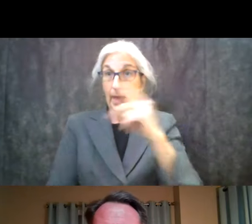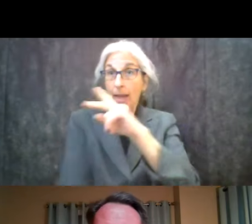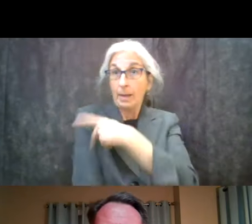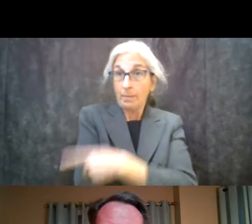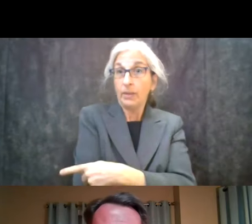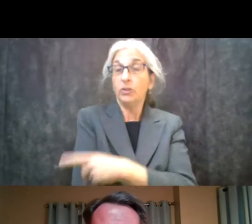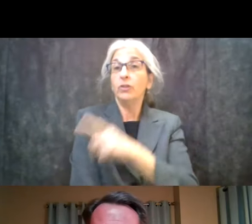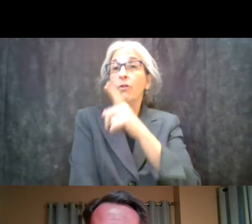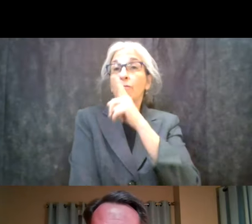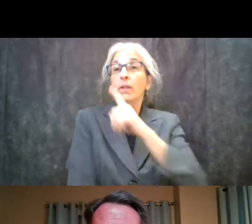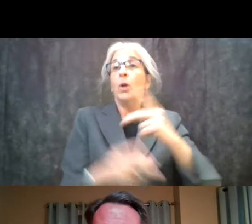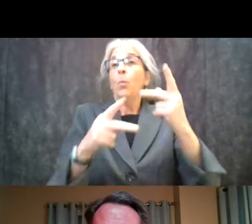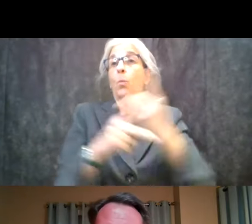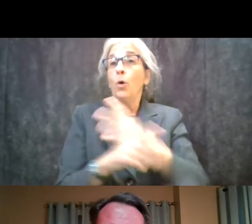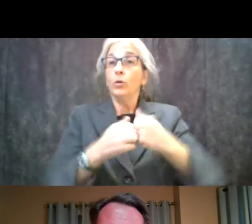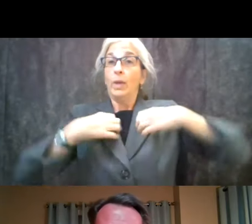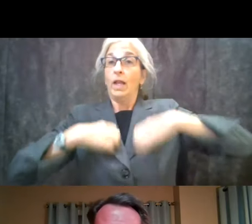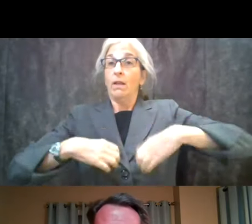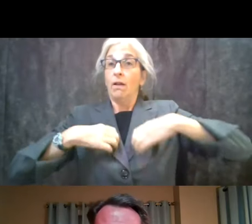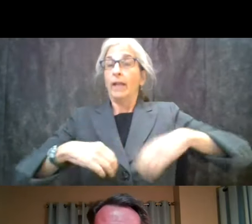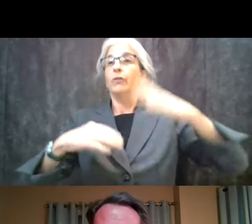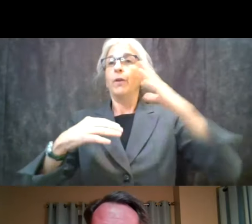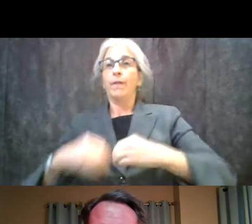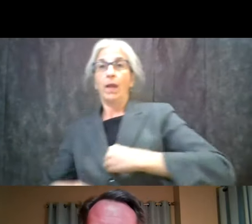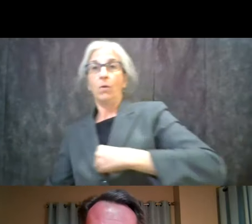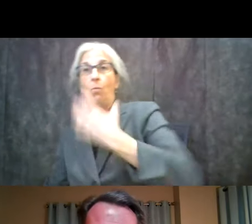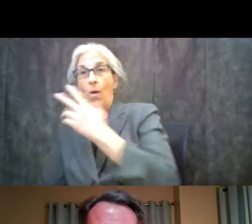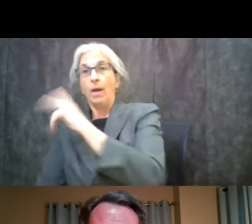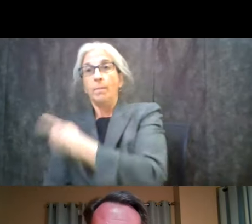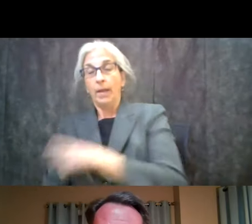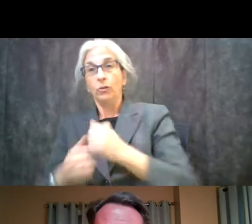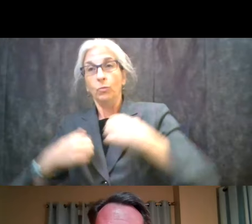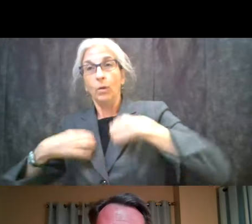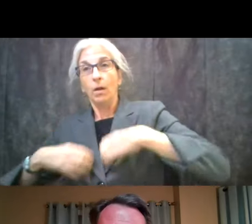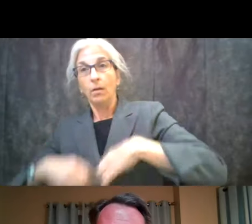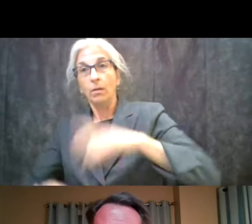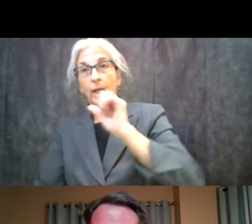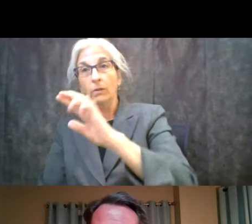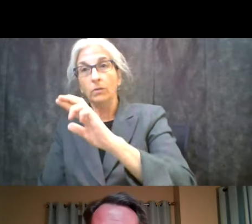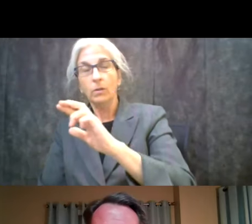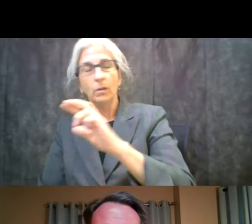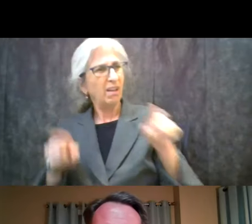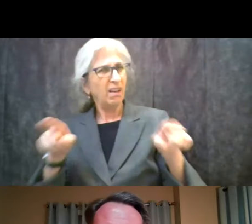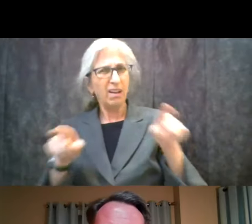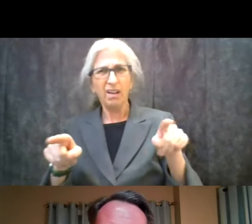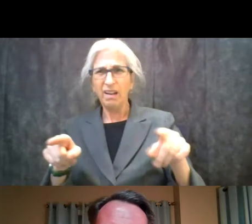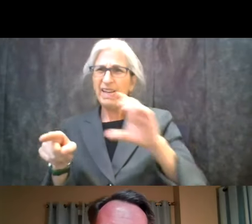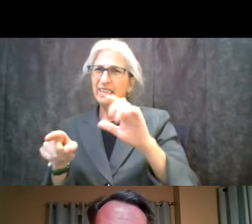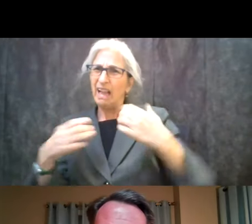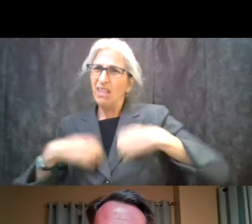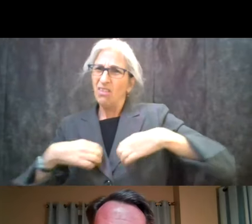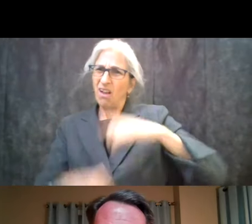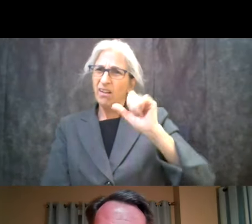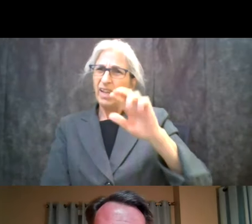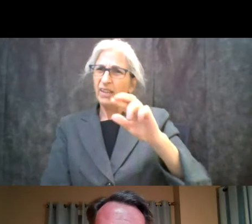cancer than white patients with lung cancer? You know, it's lung cancer. We ought to be able to have every patient in the United States get similar benefits, similar treatment, and